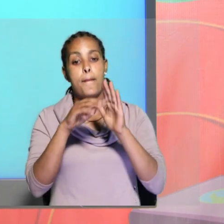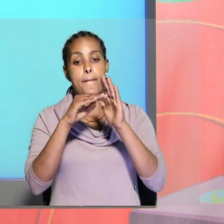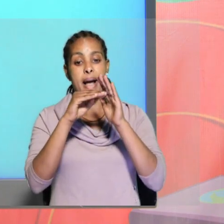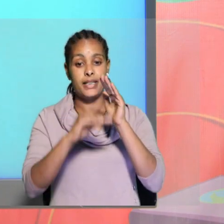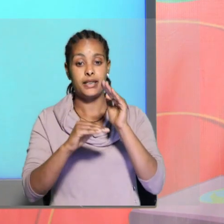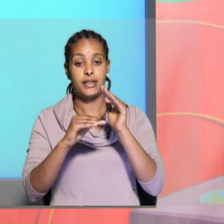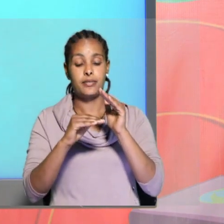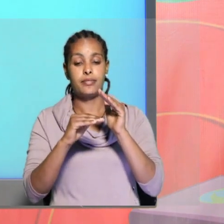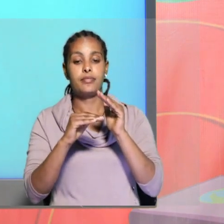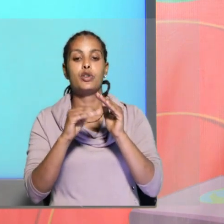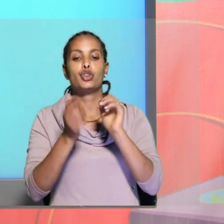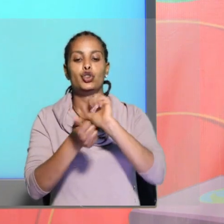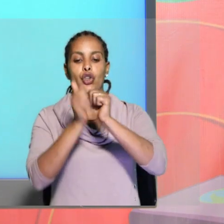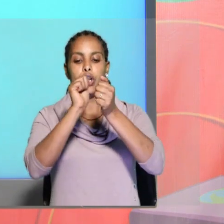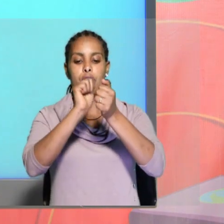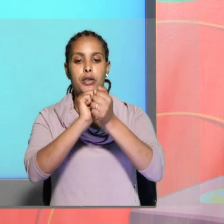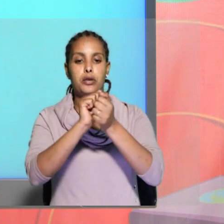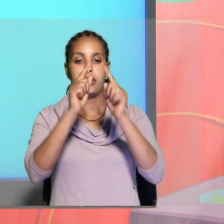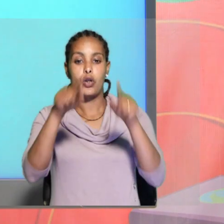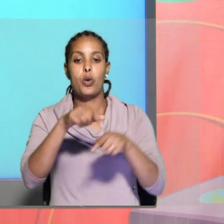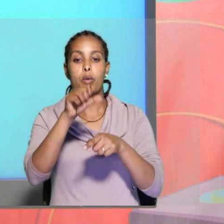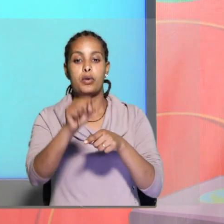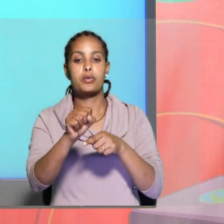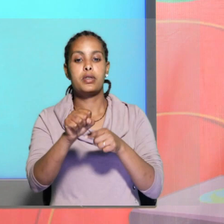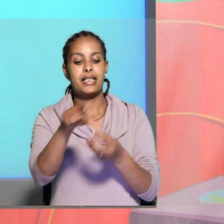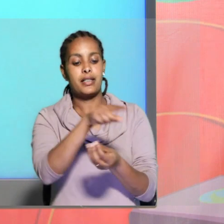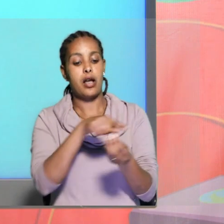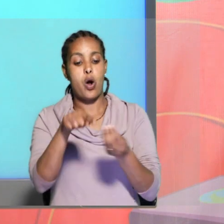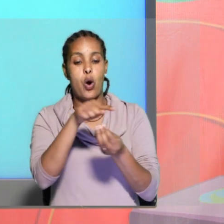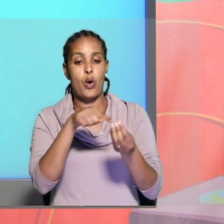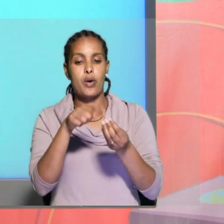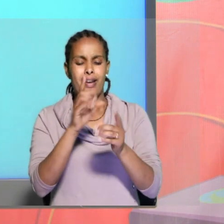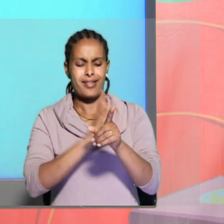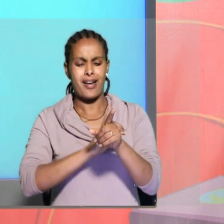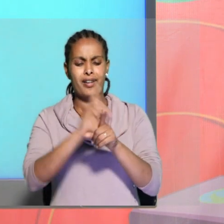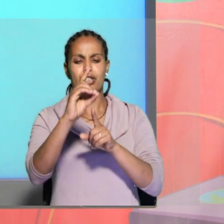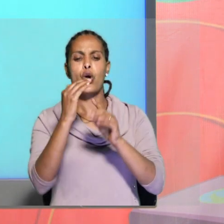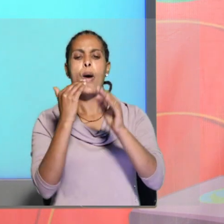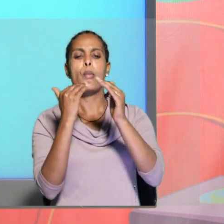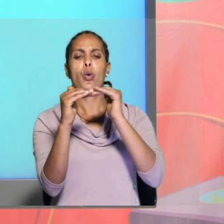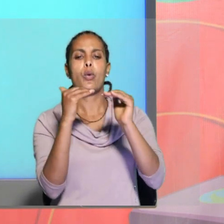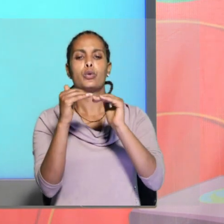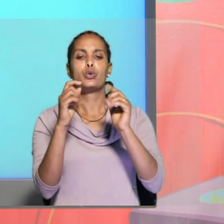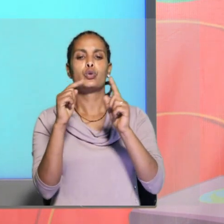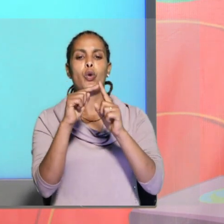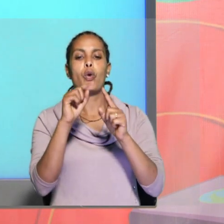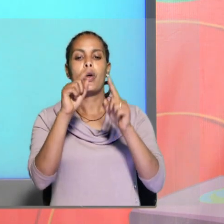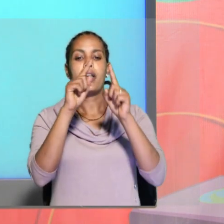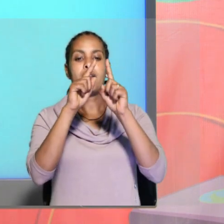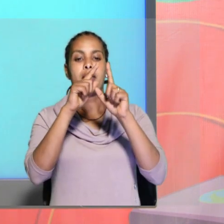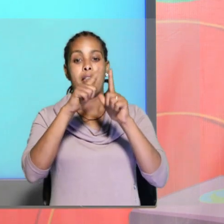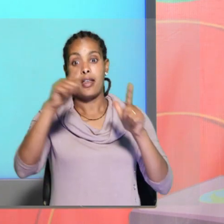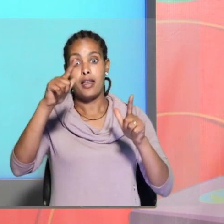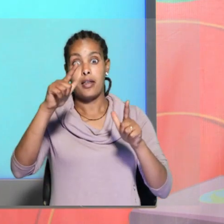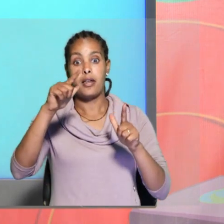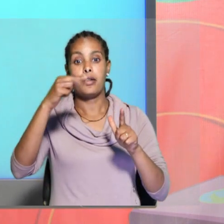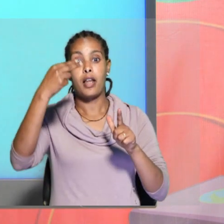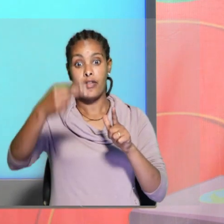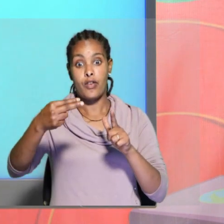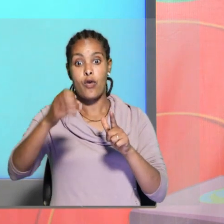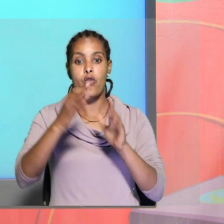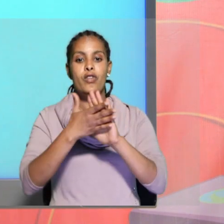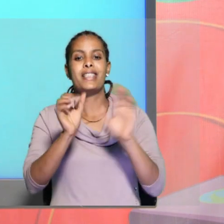minus change in entropy of the surrounding is directly proportional to enthalpy of the system,